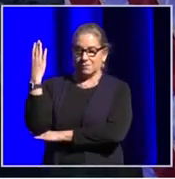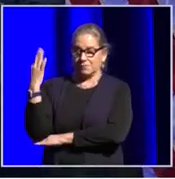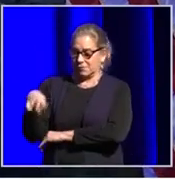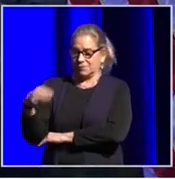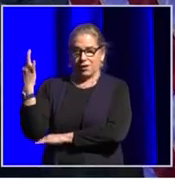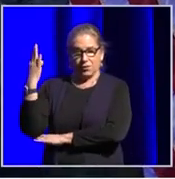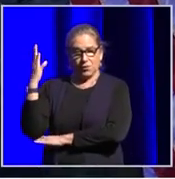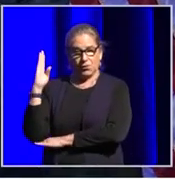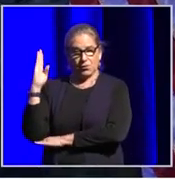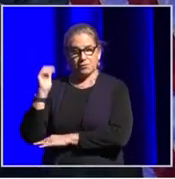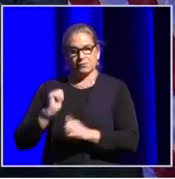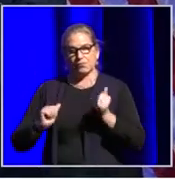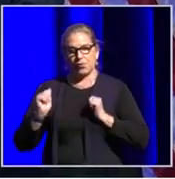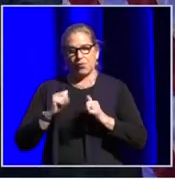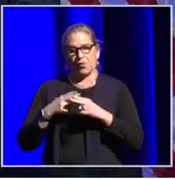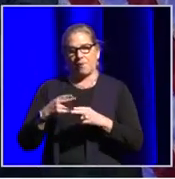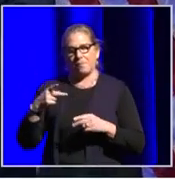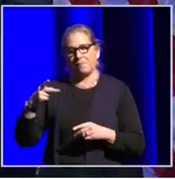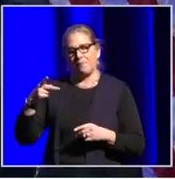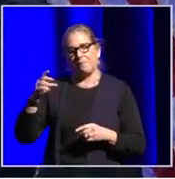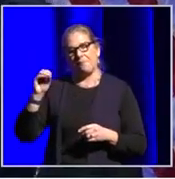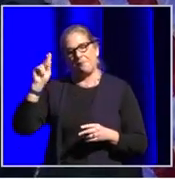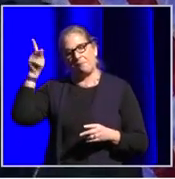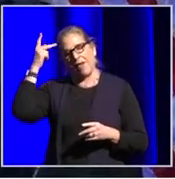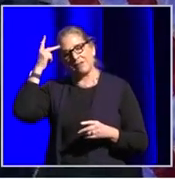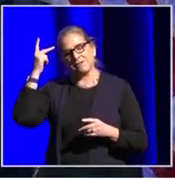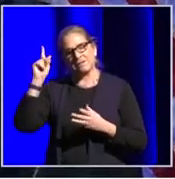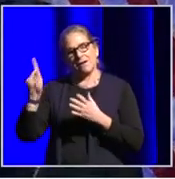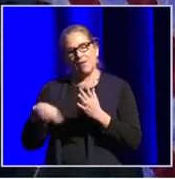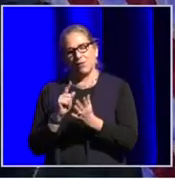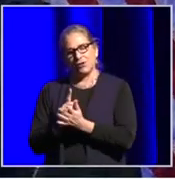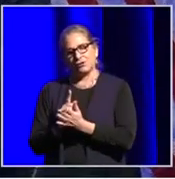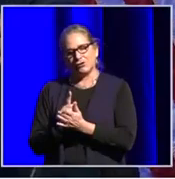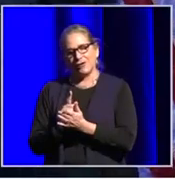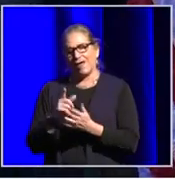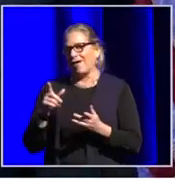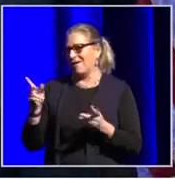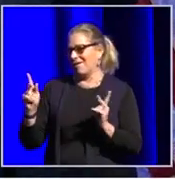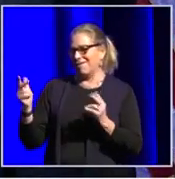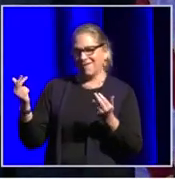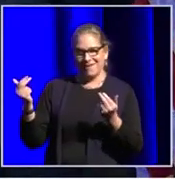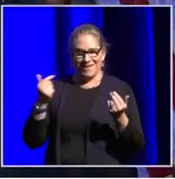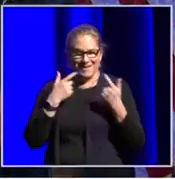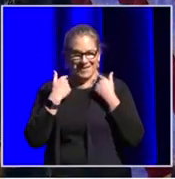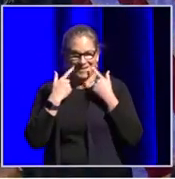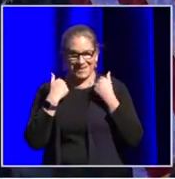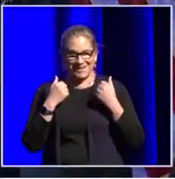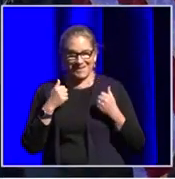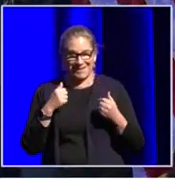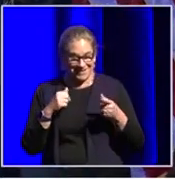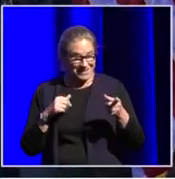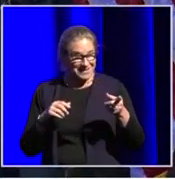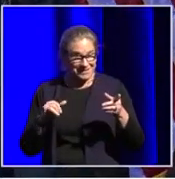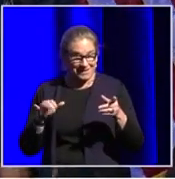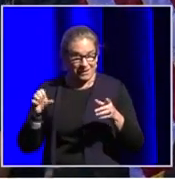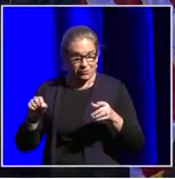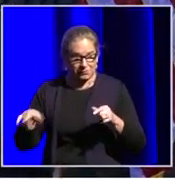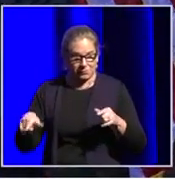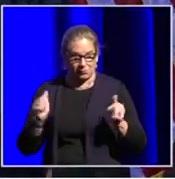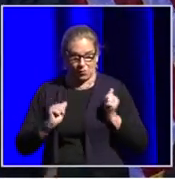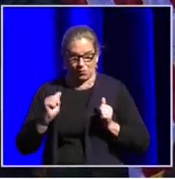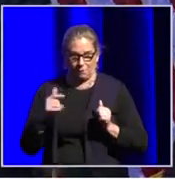serves as resident analyst and I serve as host. Please make sure you listen, and thank you all for coming. Happy New Year to you.